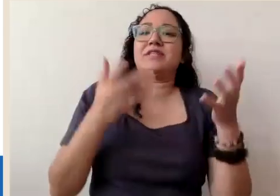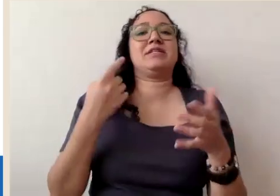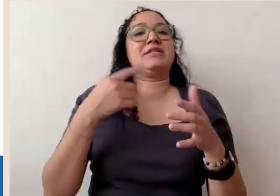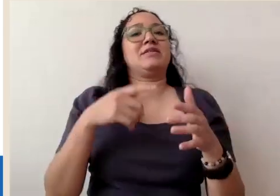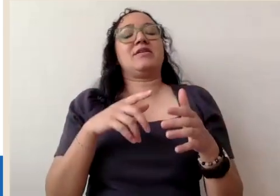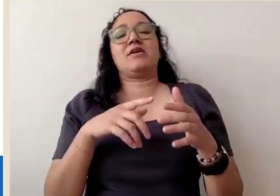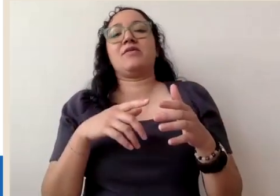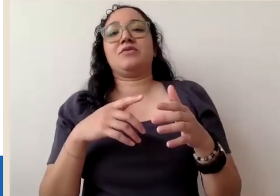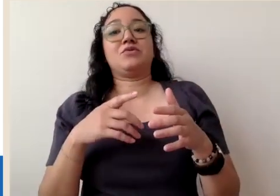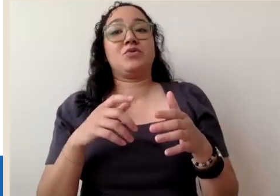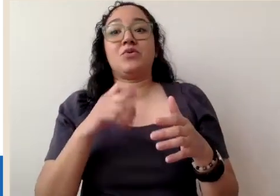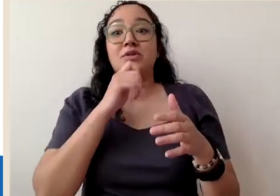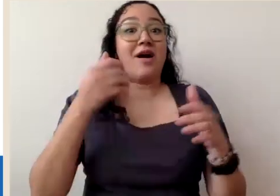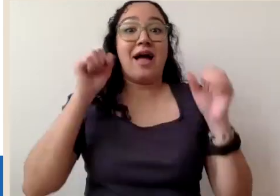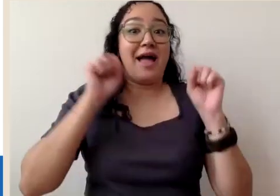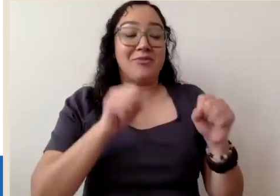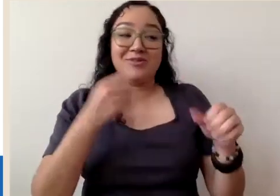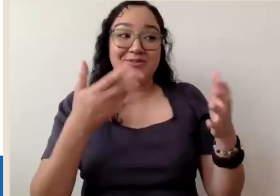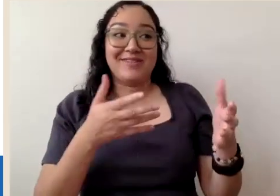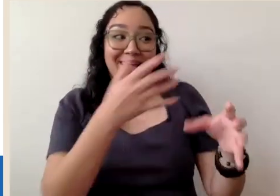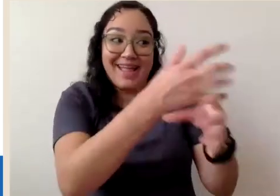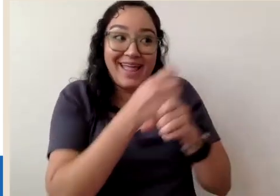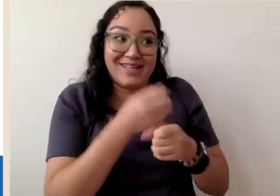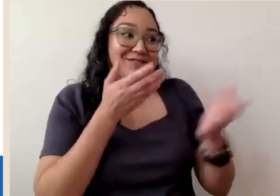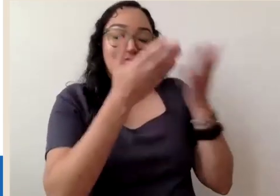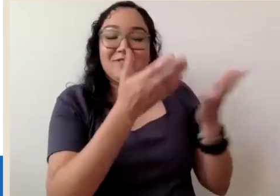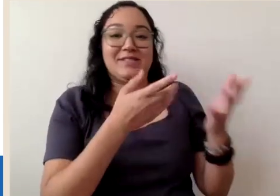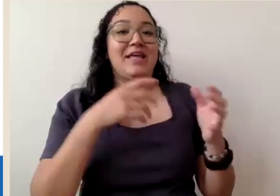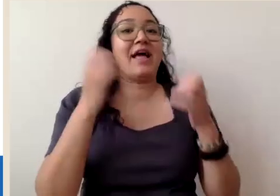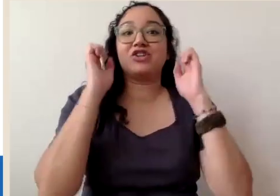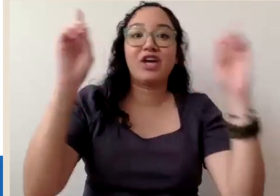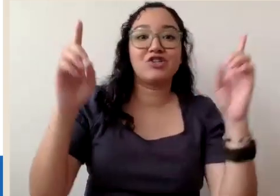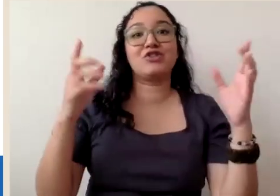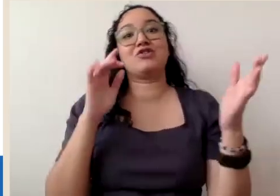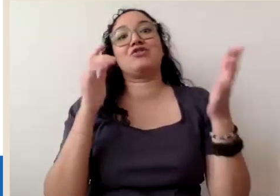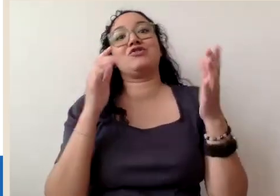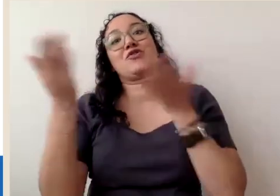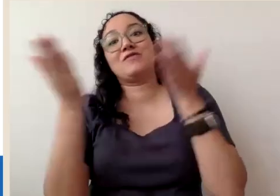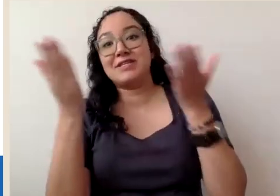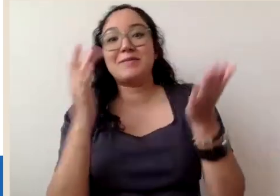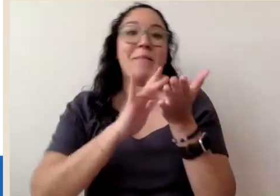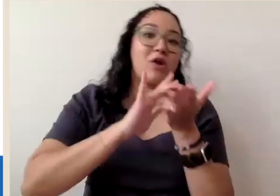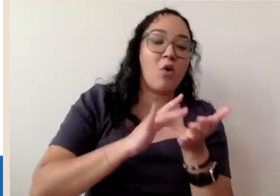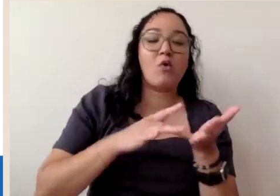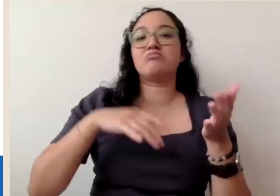understand, and so not able to actually access those services that are needed: education services, medical services, social